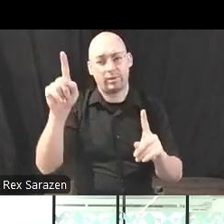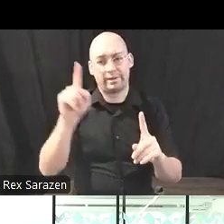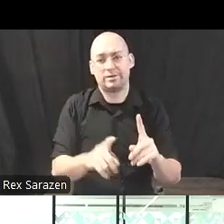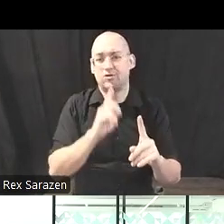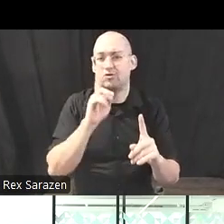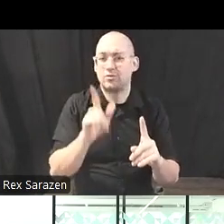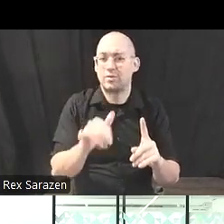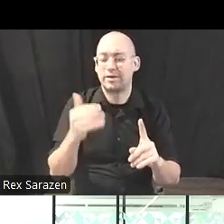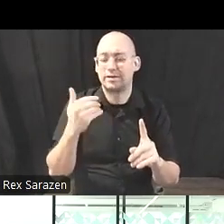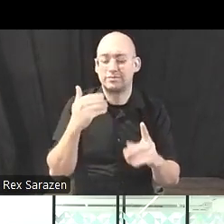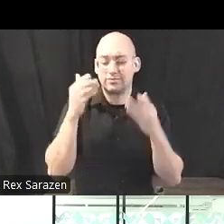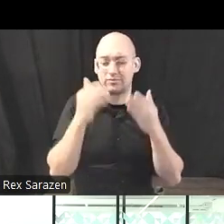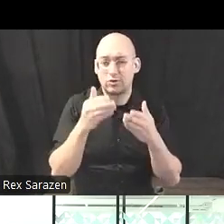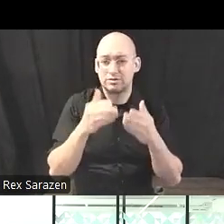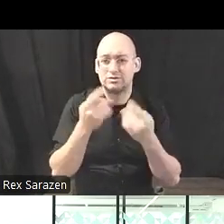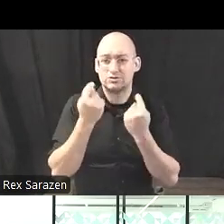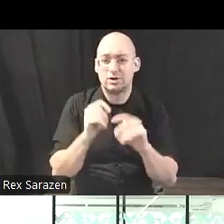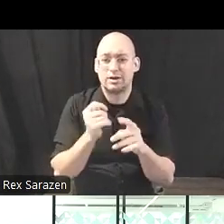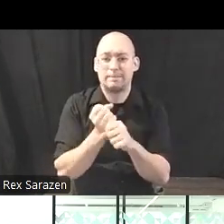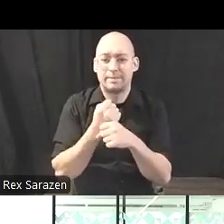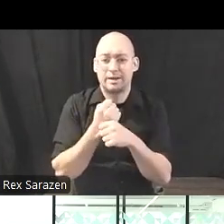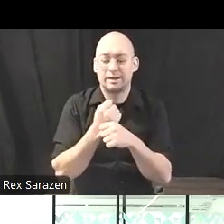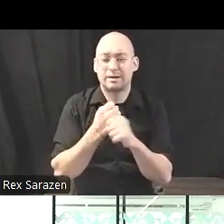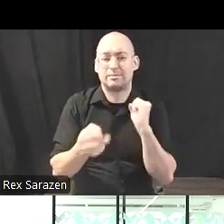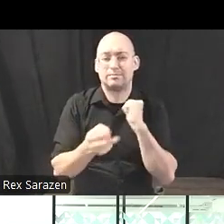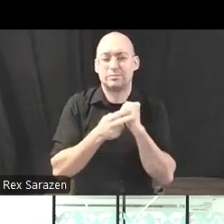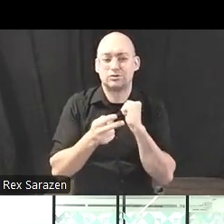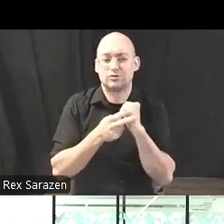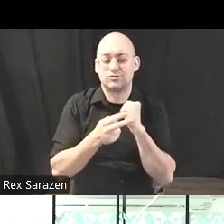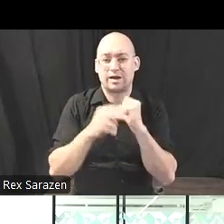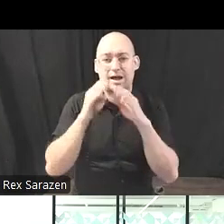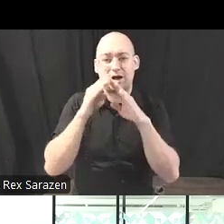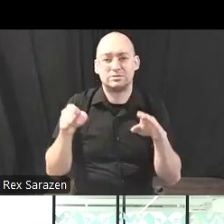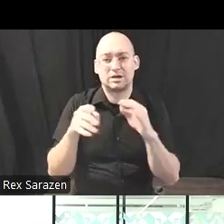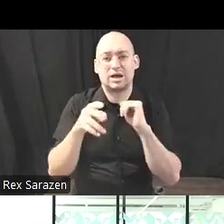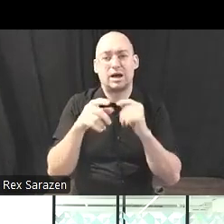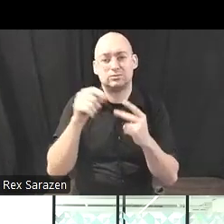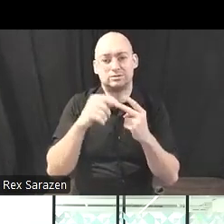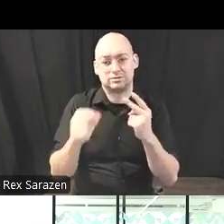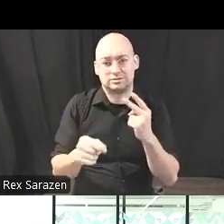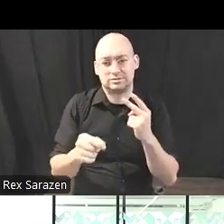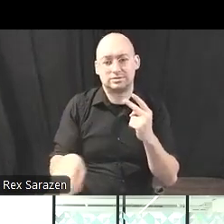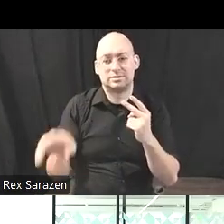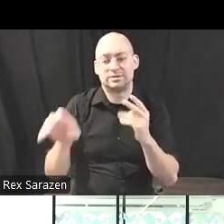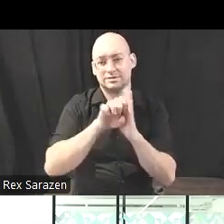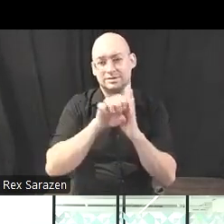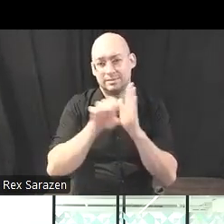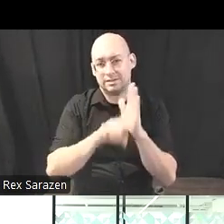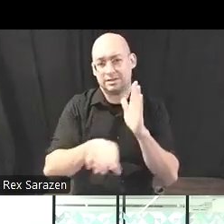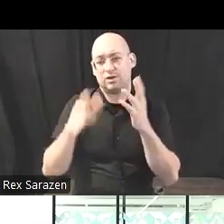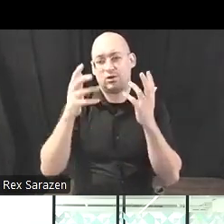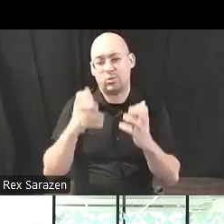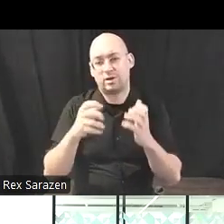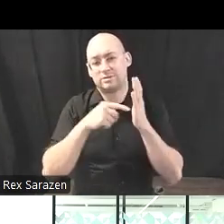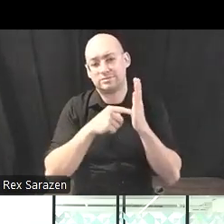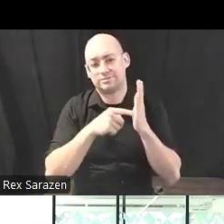focused on trying to create and preserve housing options. So, for example, wanting to look at how